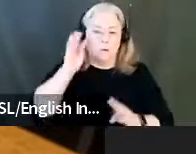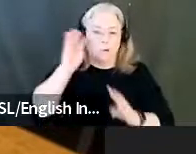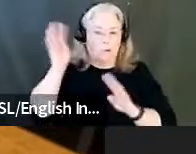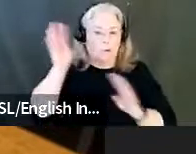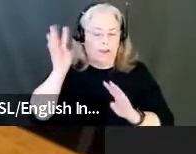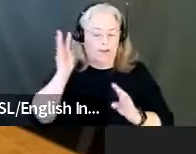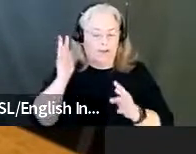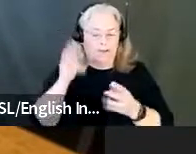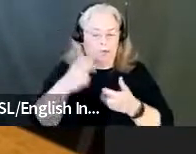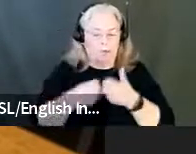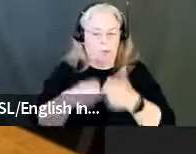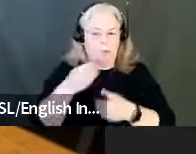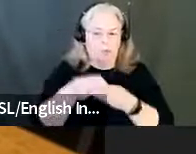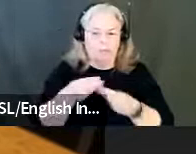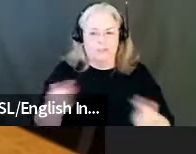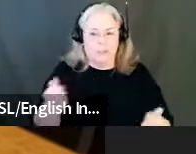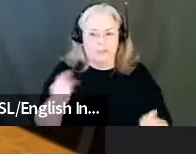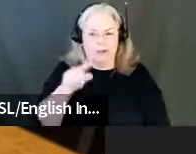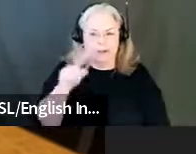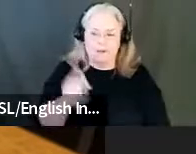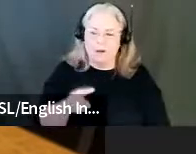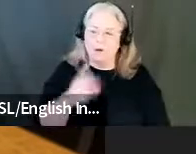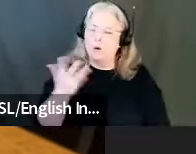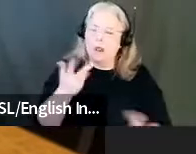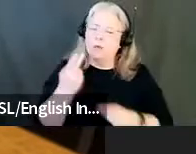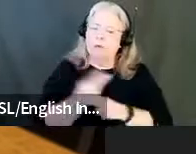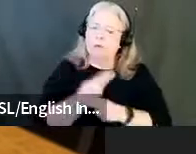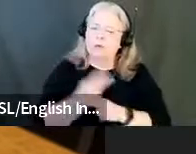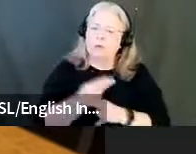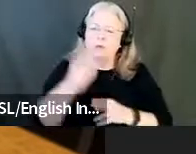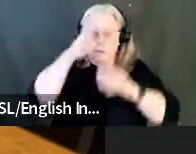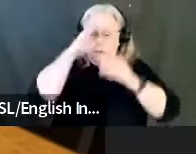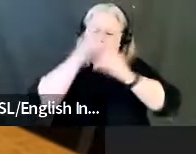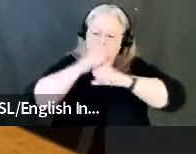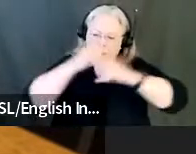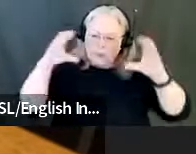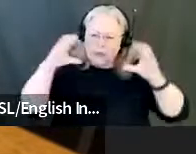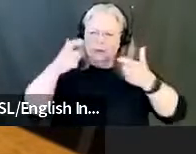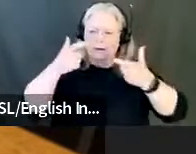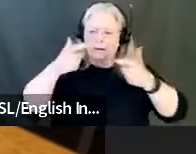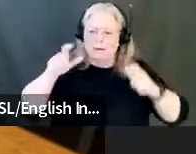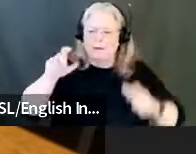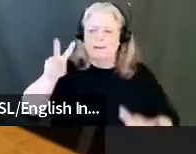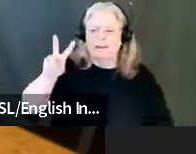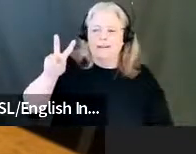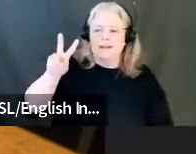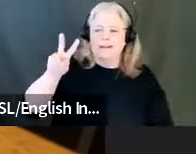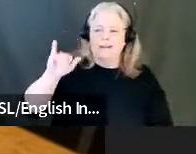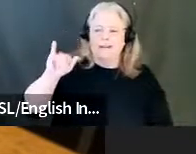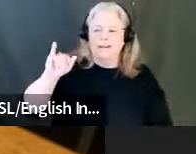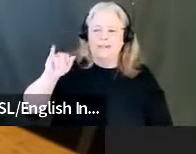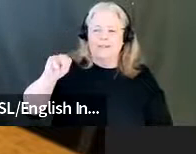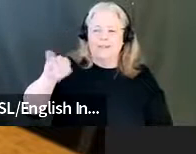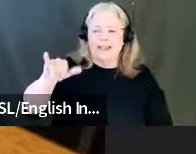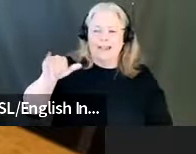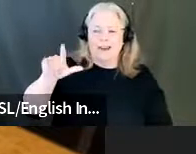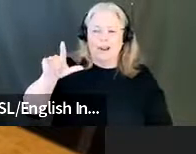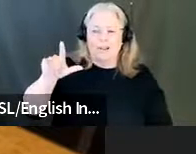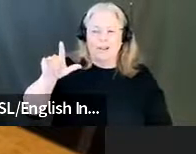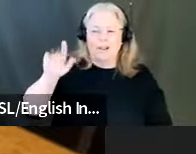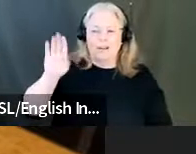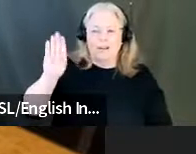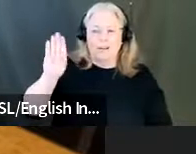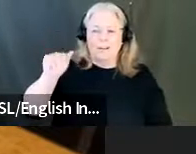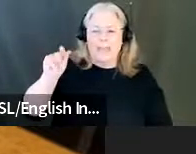question. What kind of uses can you imagine for those giant vinyl banners? Someone's been holding on to two of them because they can't